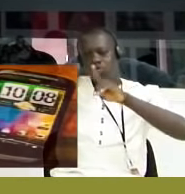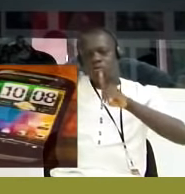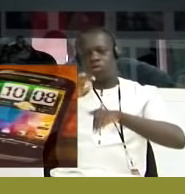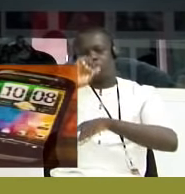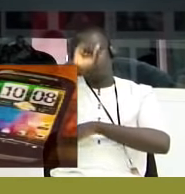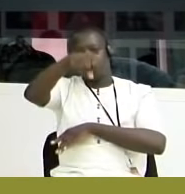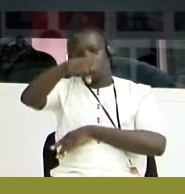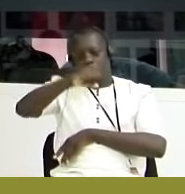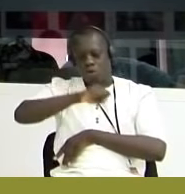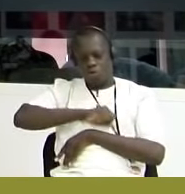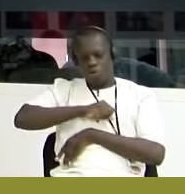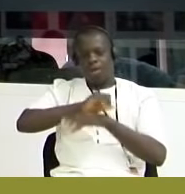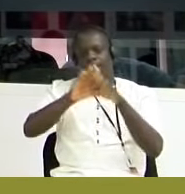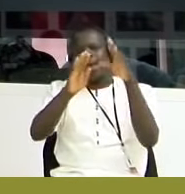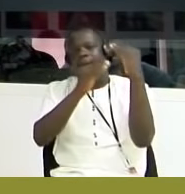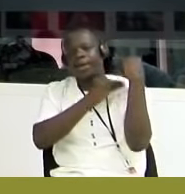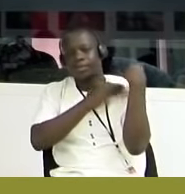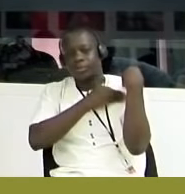Minister of Interior.